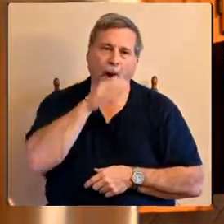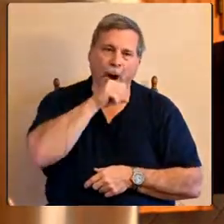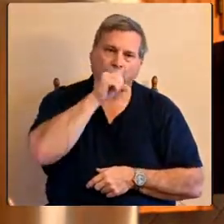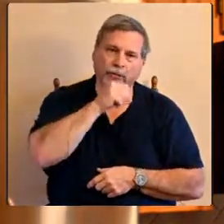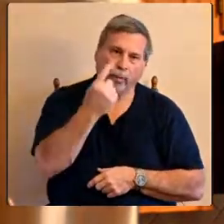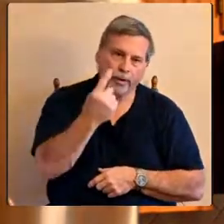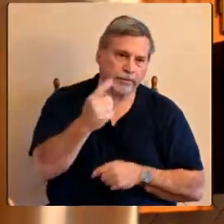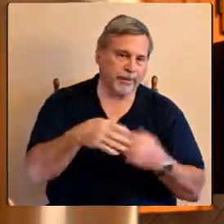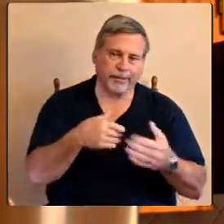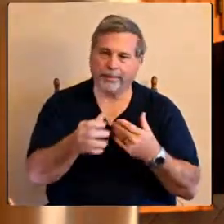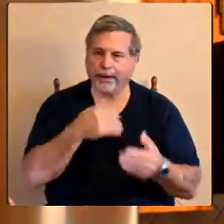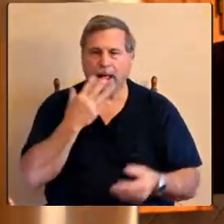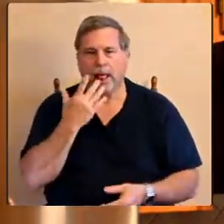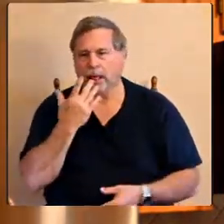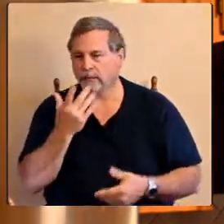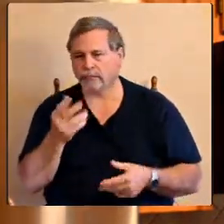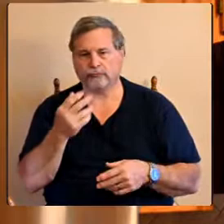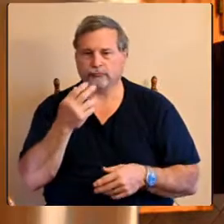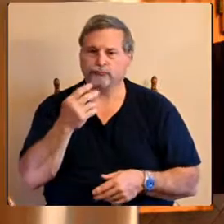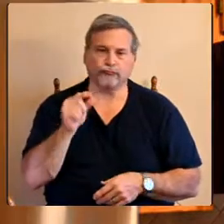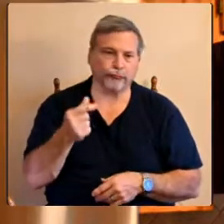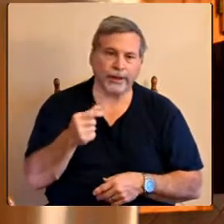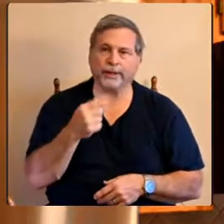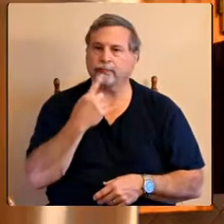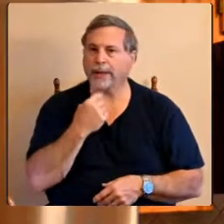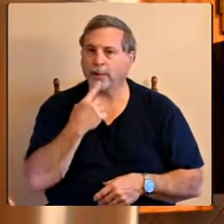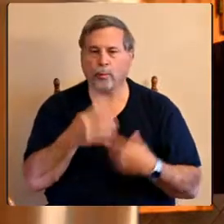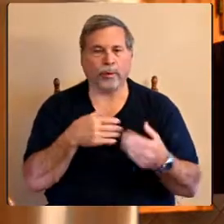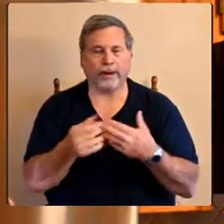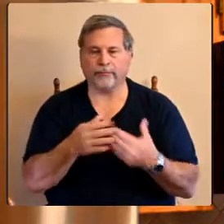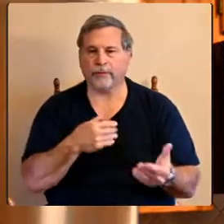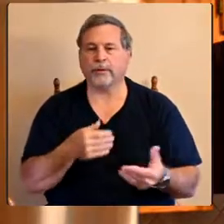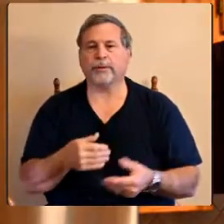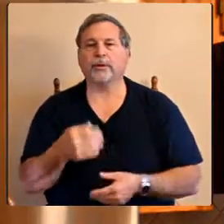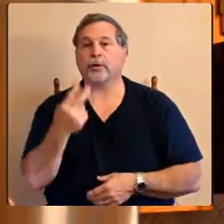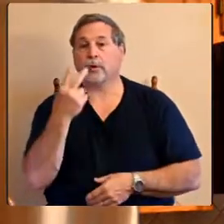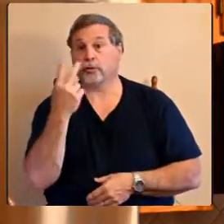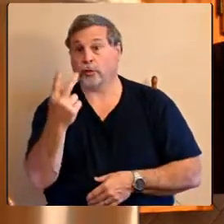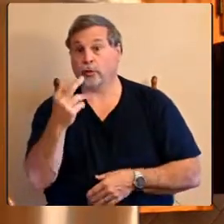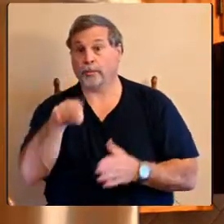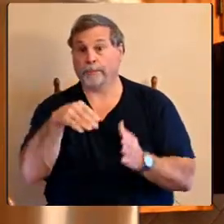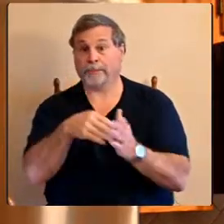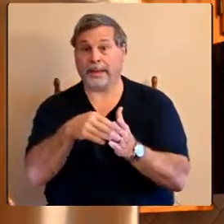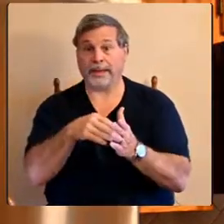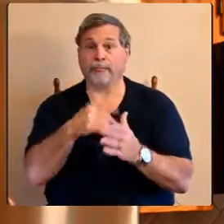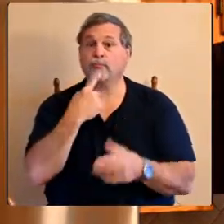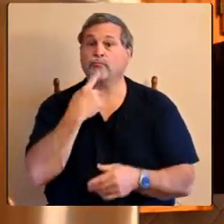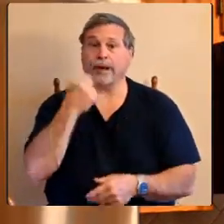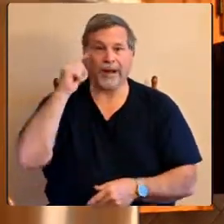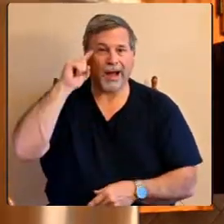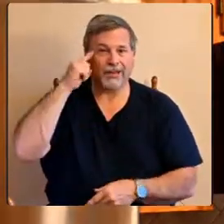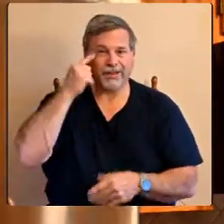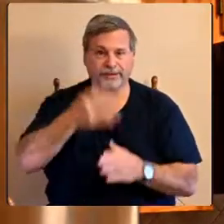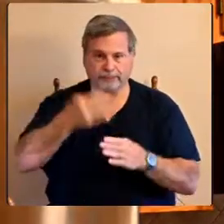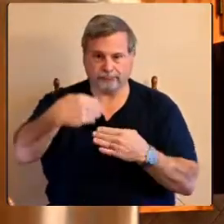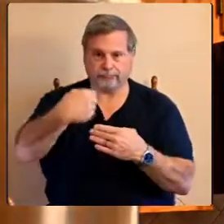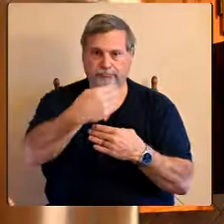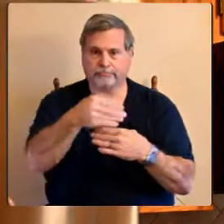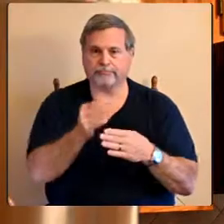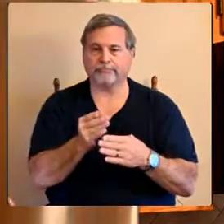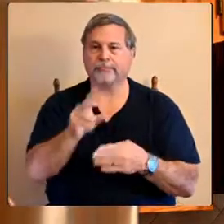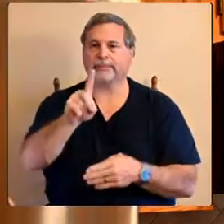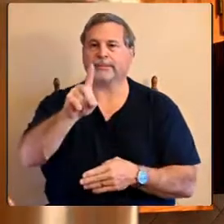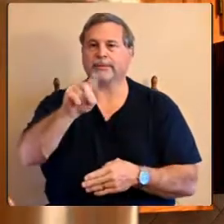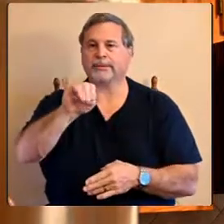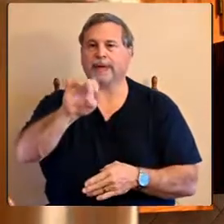orange one, so I use it. Doesn't matter. You could use green, red, whatever. I'm using 2 medium red onions diced up.